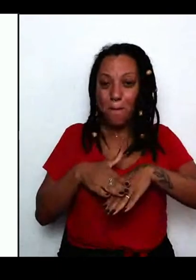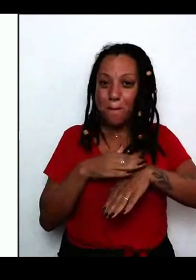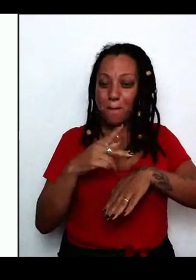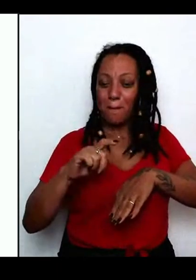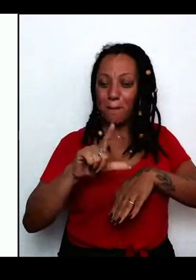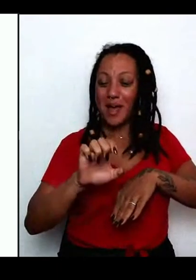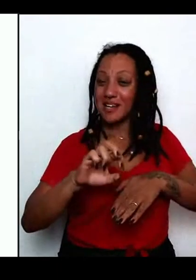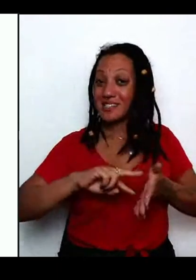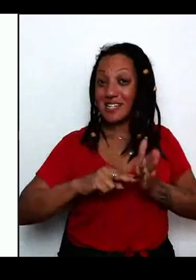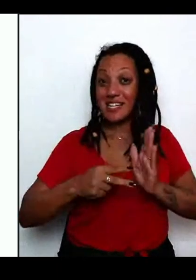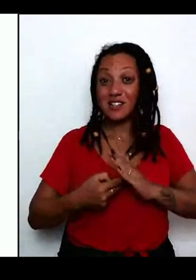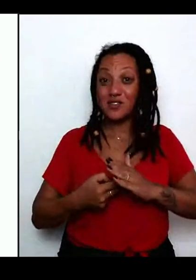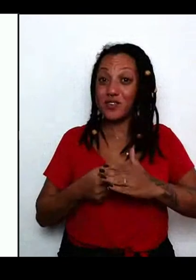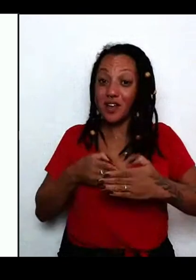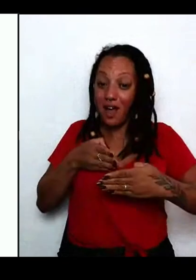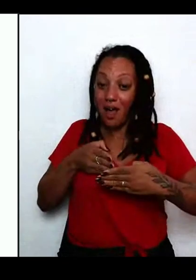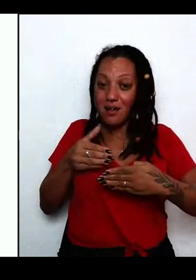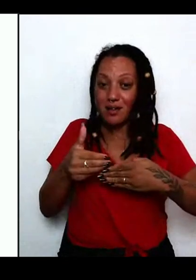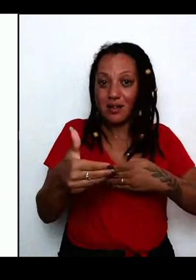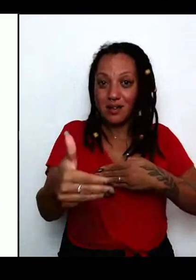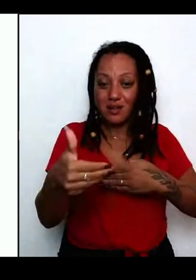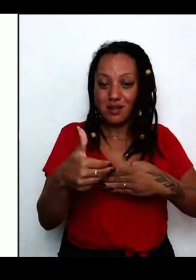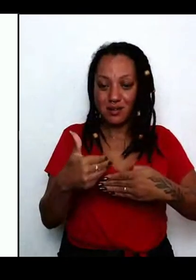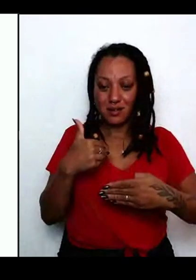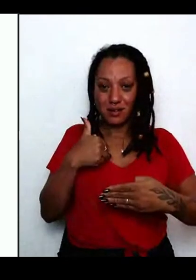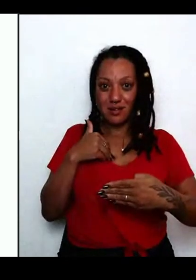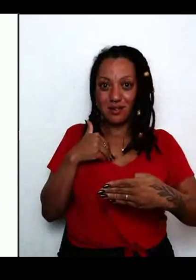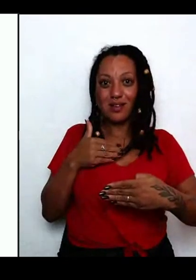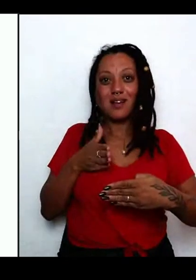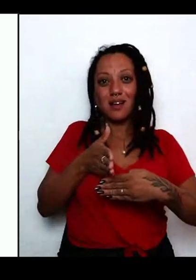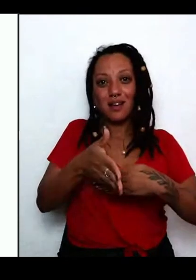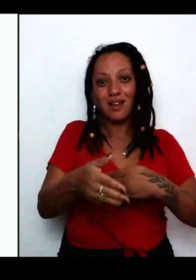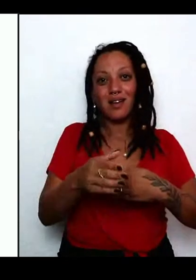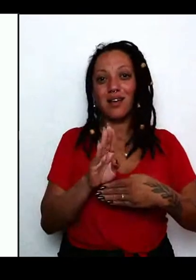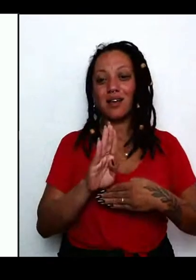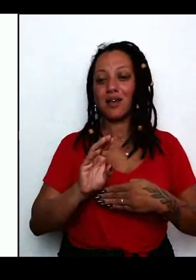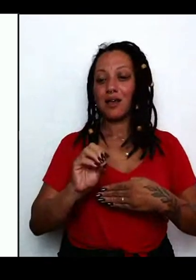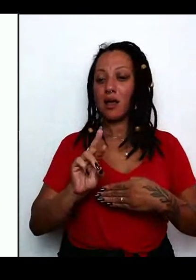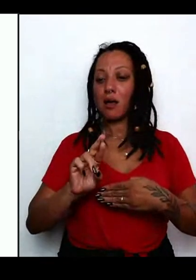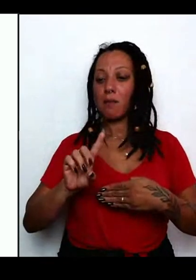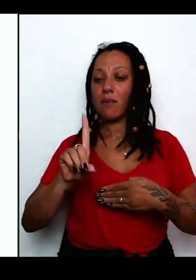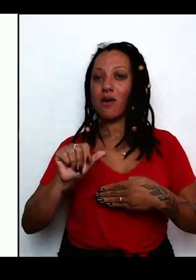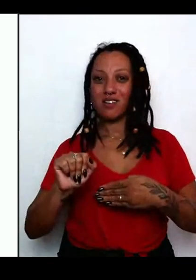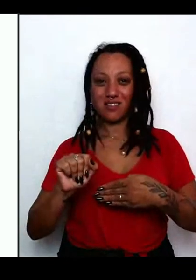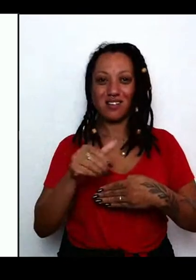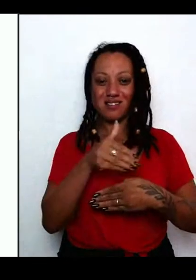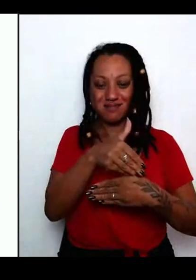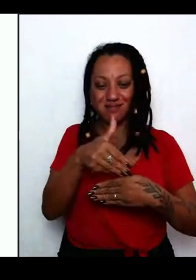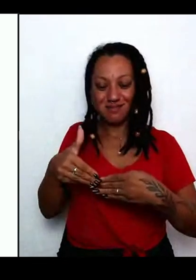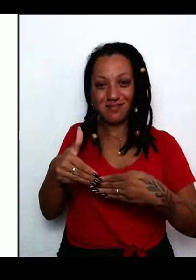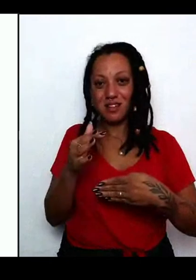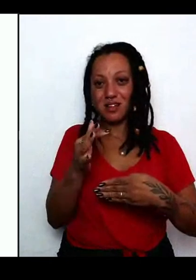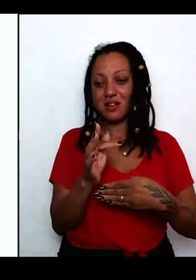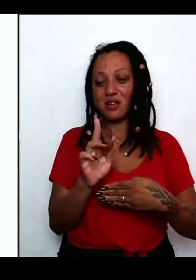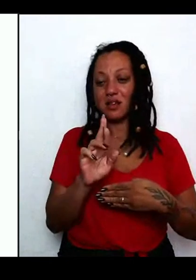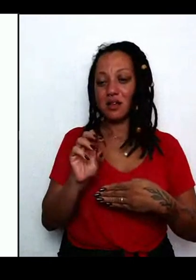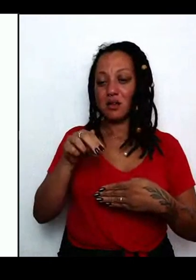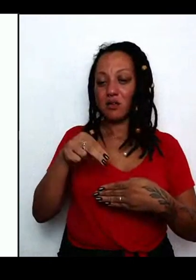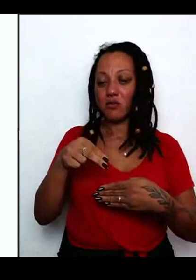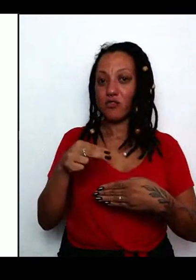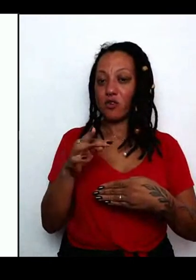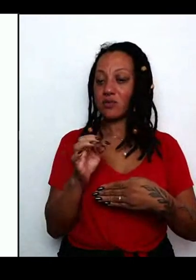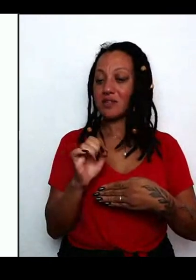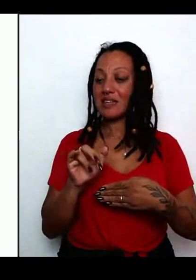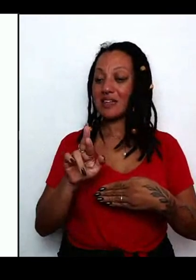relationship with non-humans means having the other in one's skin what was what we call skin is not ours alone